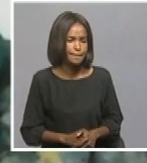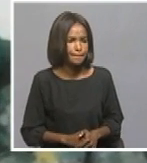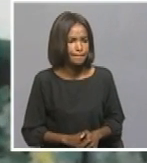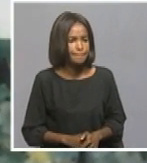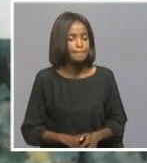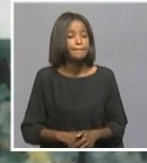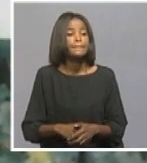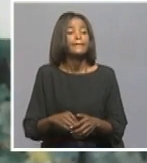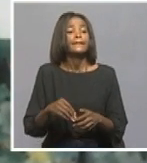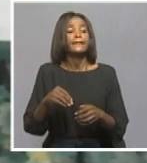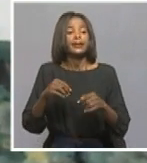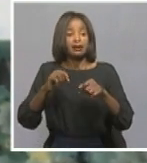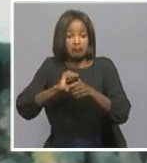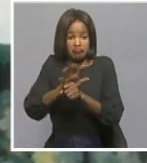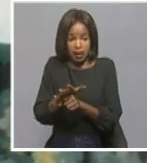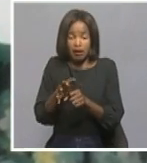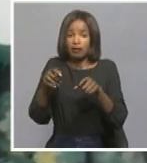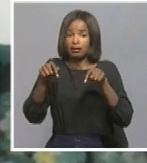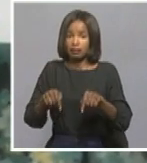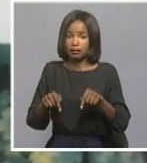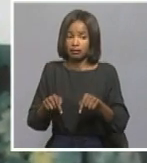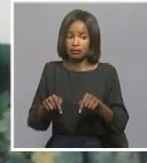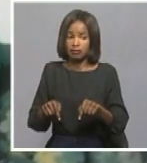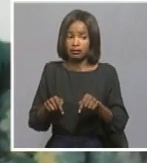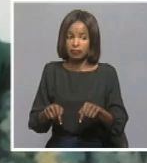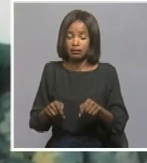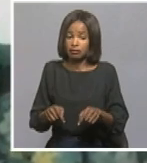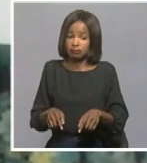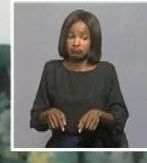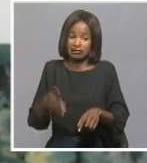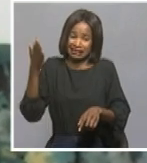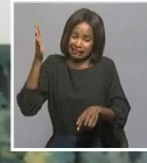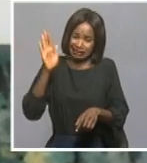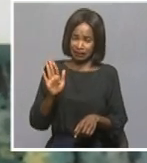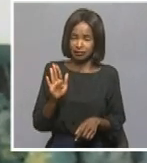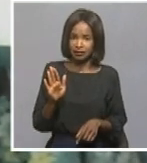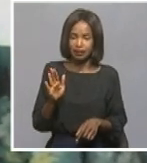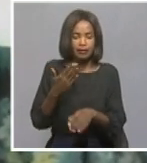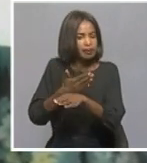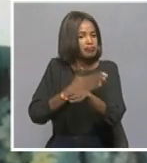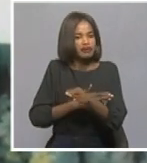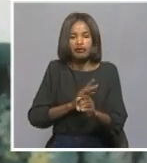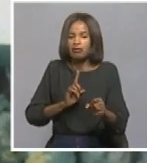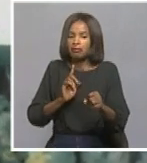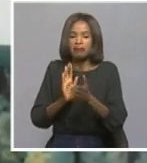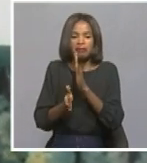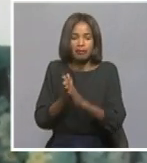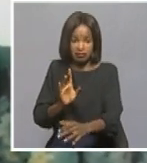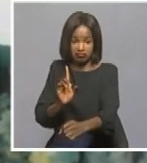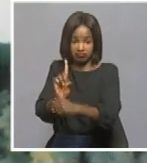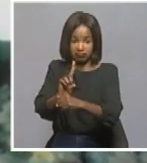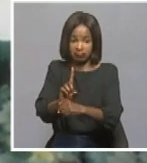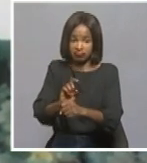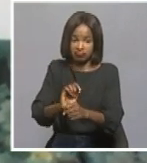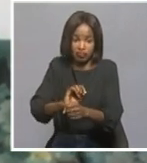As you would know, that obviously this pandemic is actually a very serious one that probably has never been experienced in the history of the country.